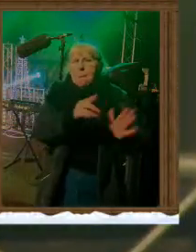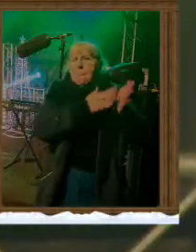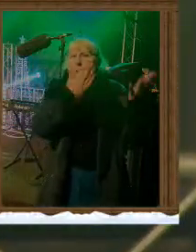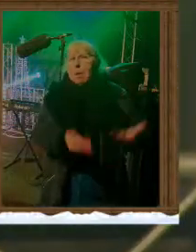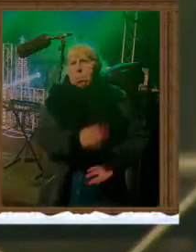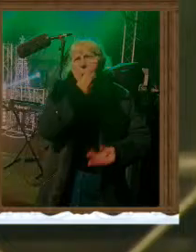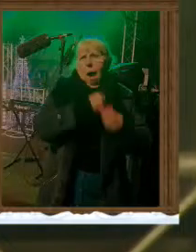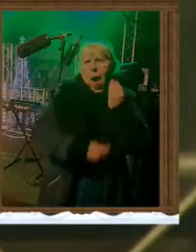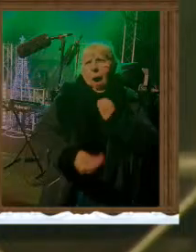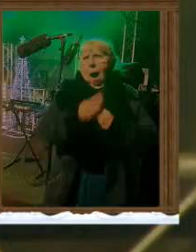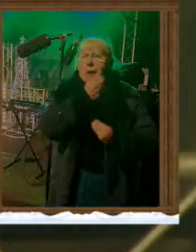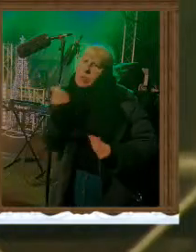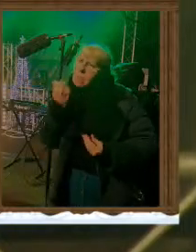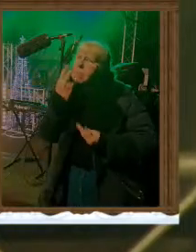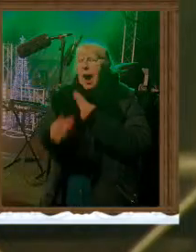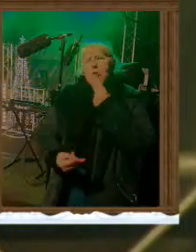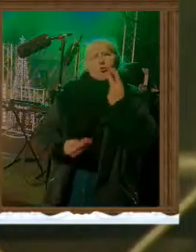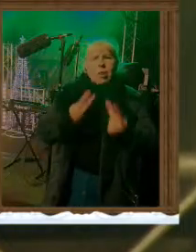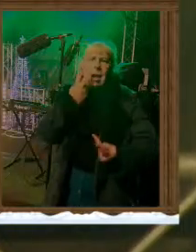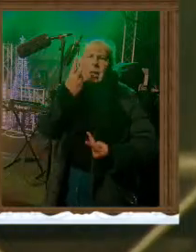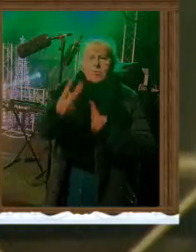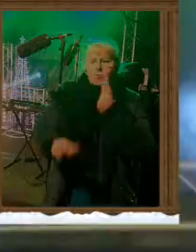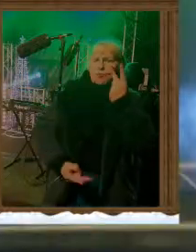pie and we'll do some caroling.